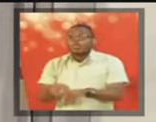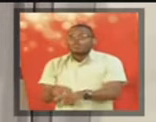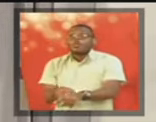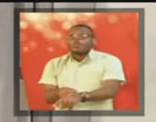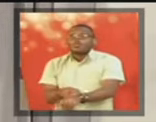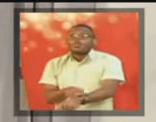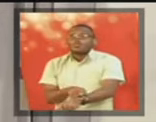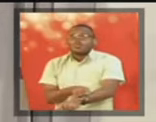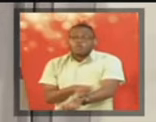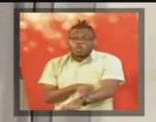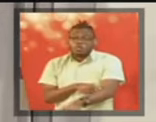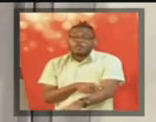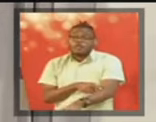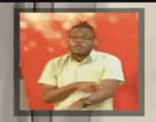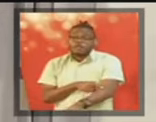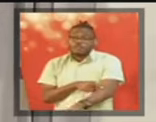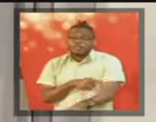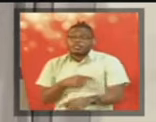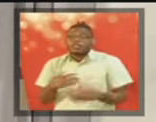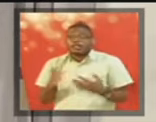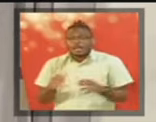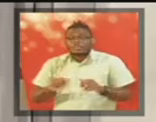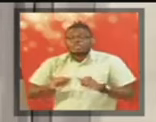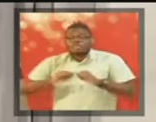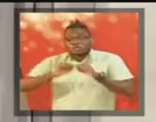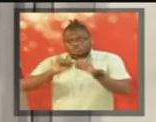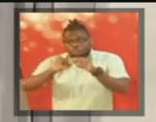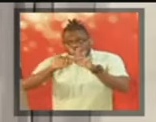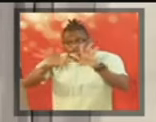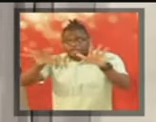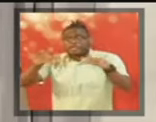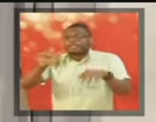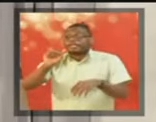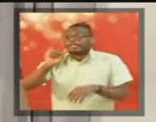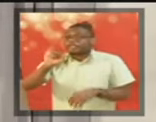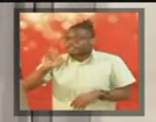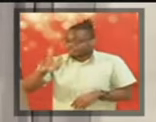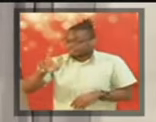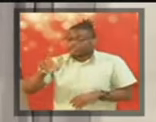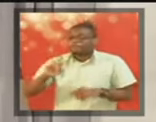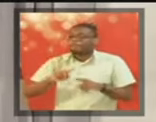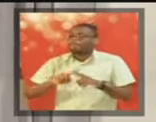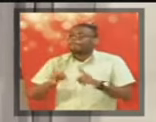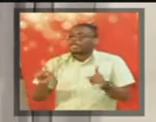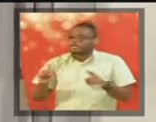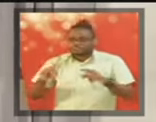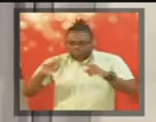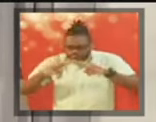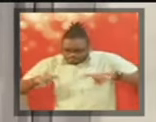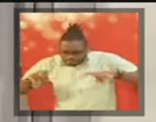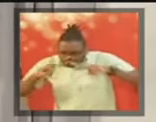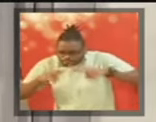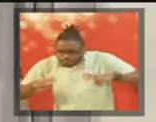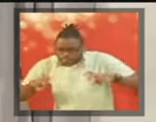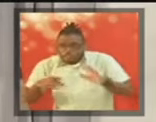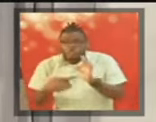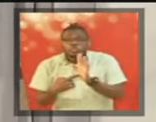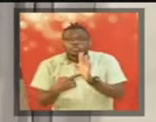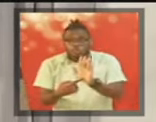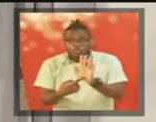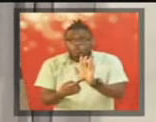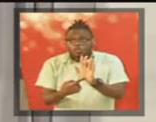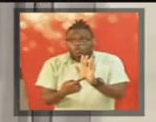of transmission generally that we find is in the research is suggested to be in great